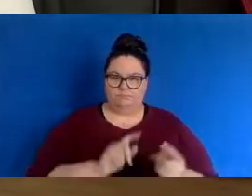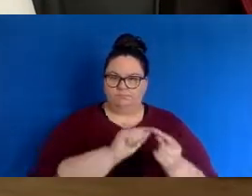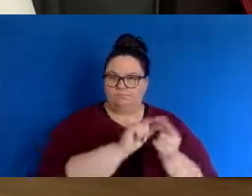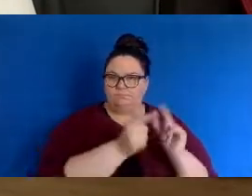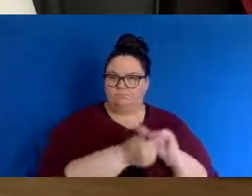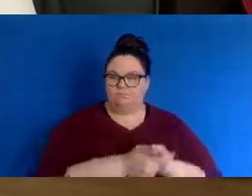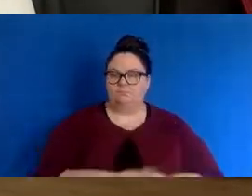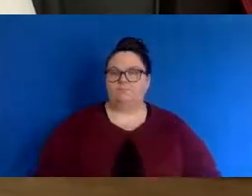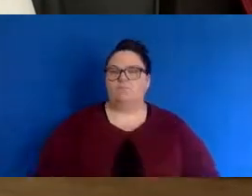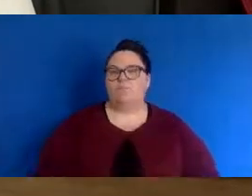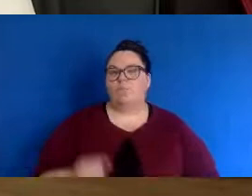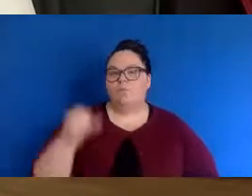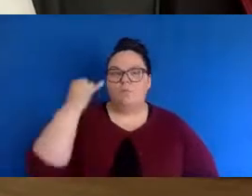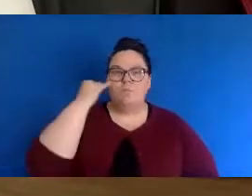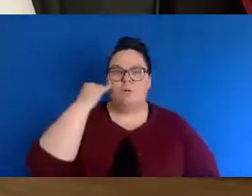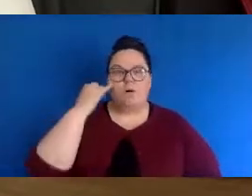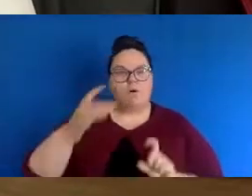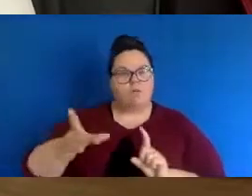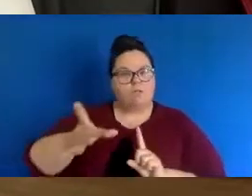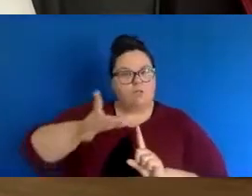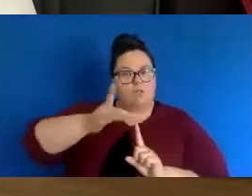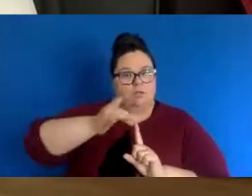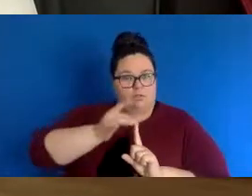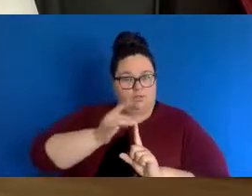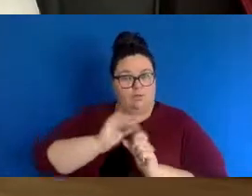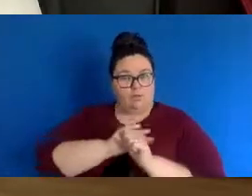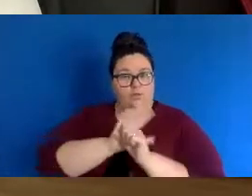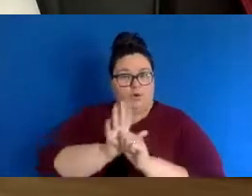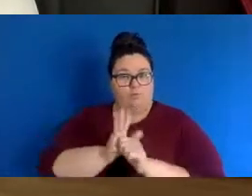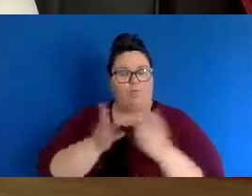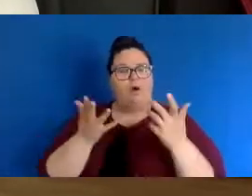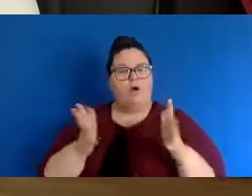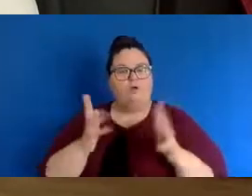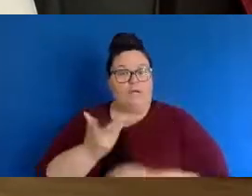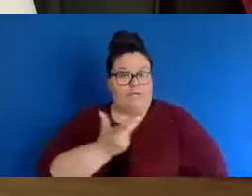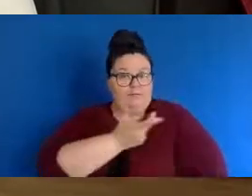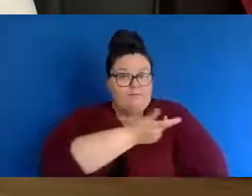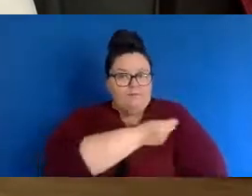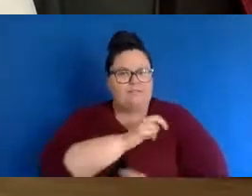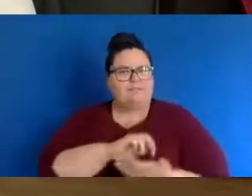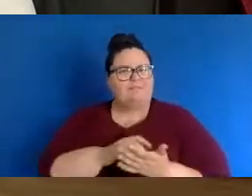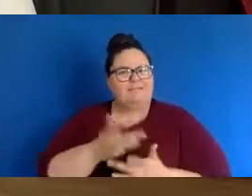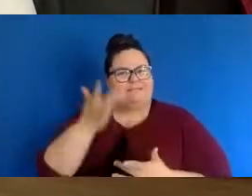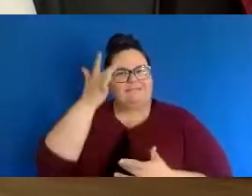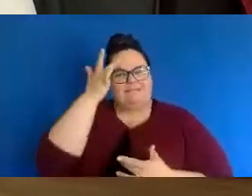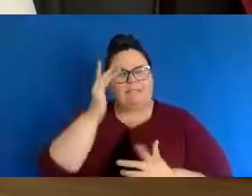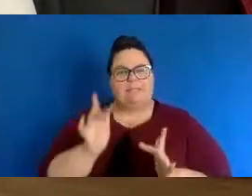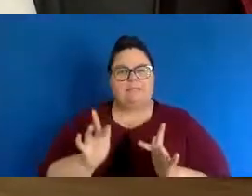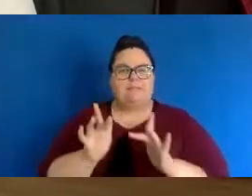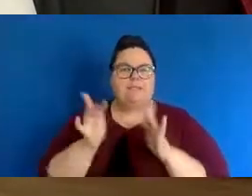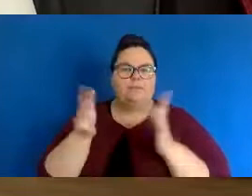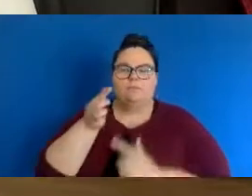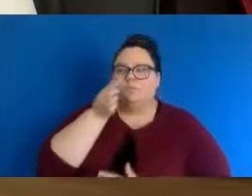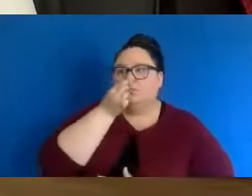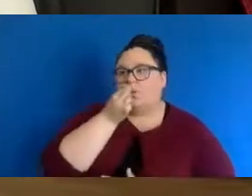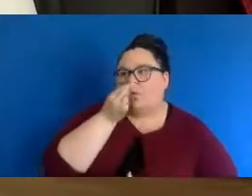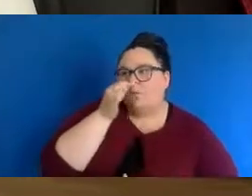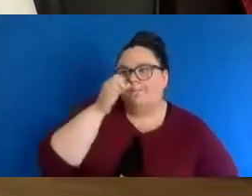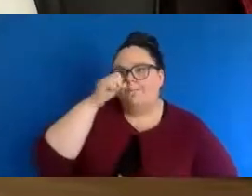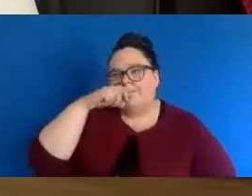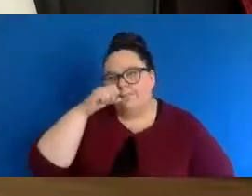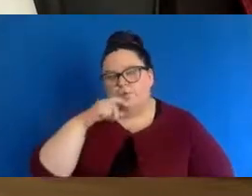lead to serious illness or death. However, I